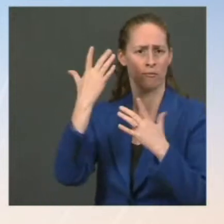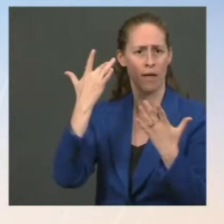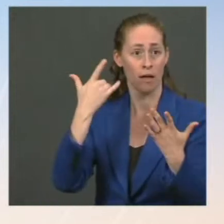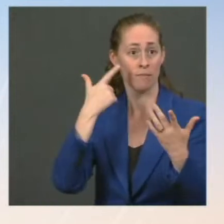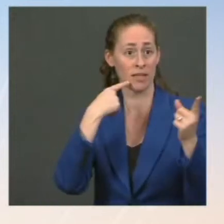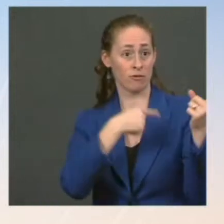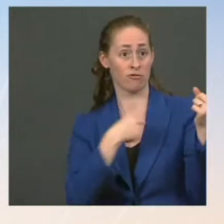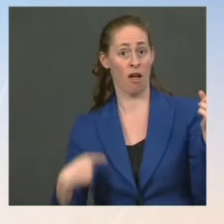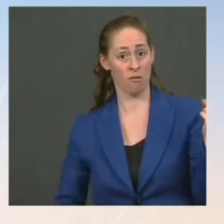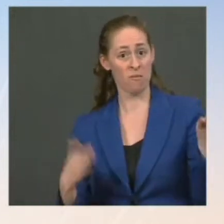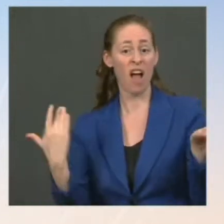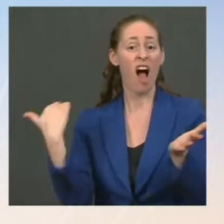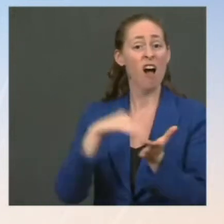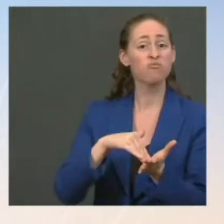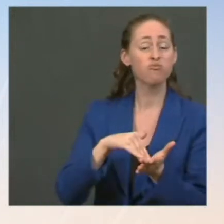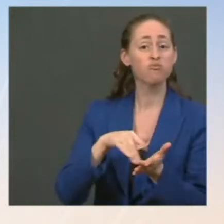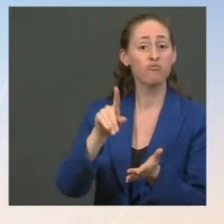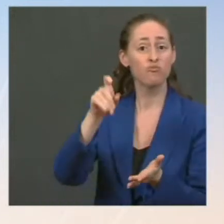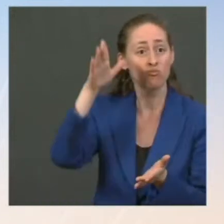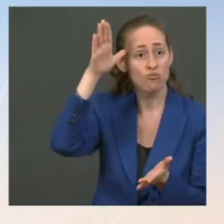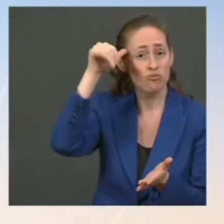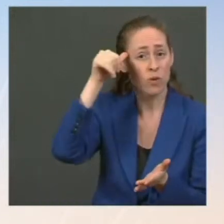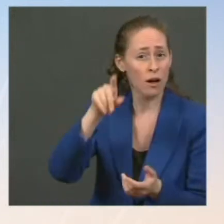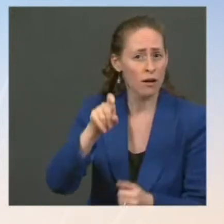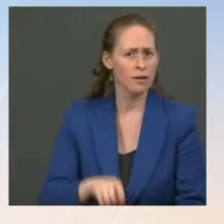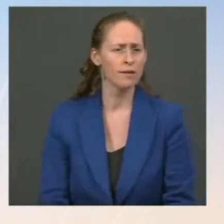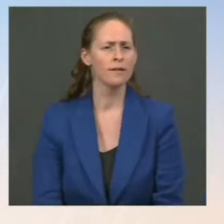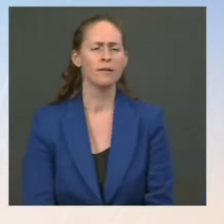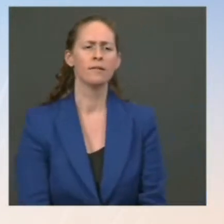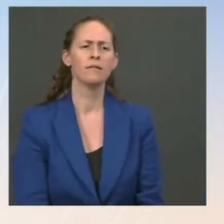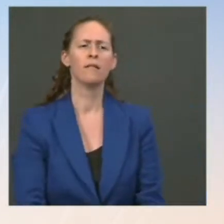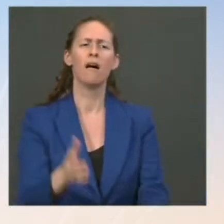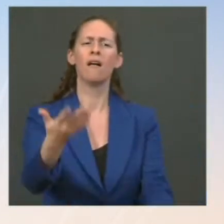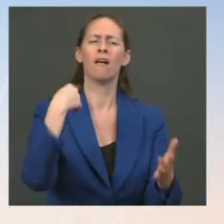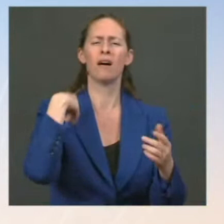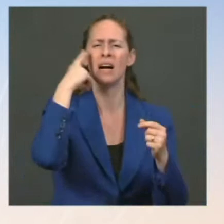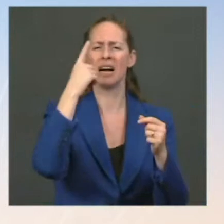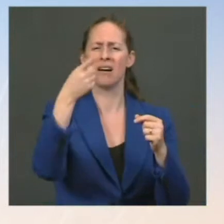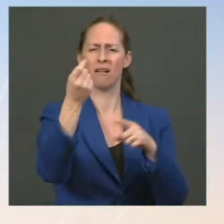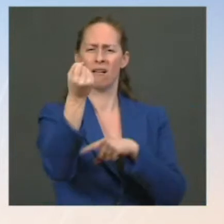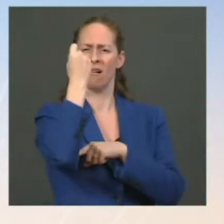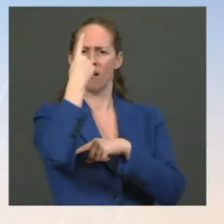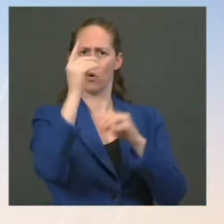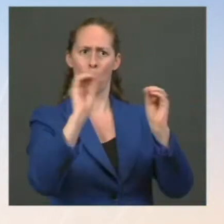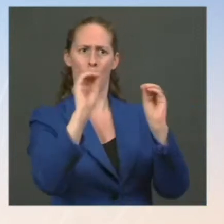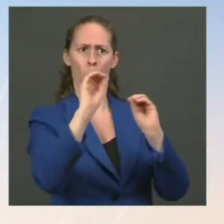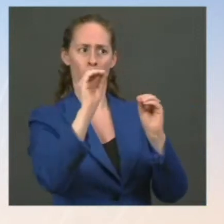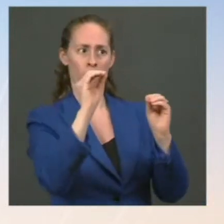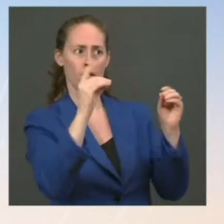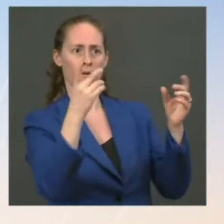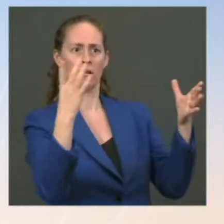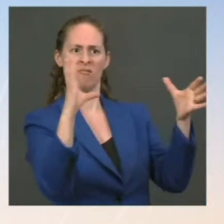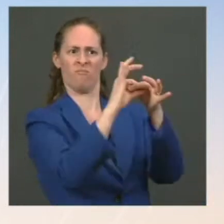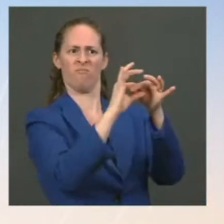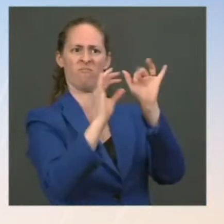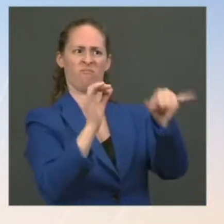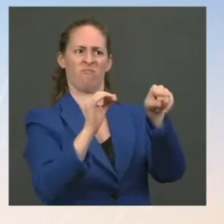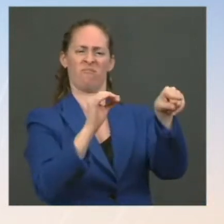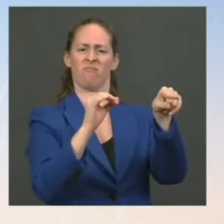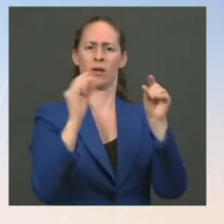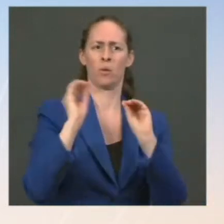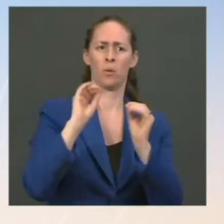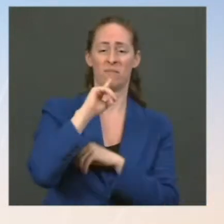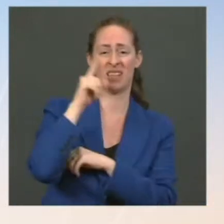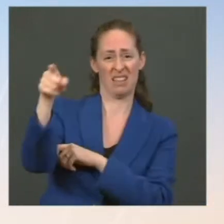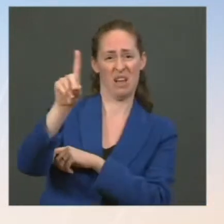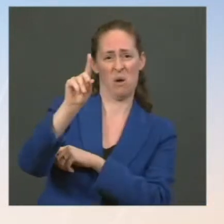think it's important to note and to be very clear about this. There is no link. It is not, we have an independent Justice Department. We can't determine